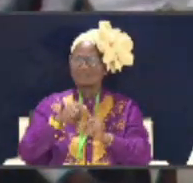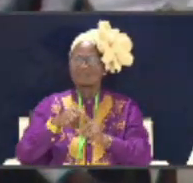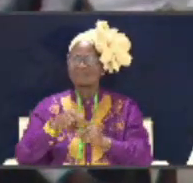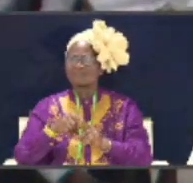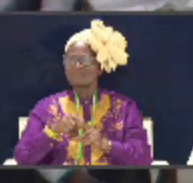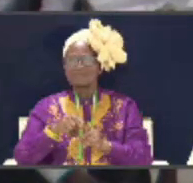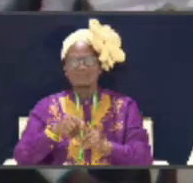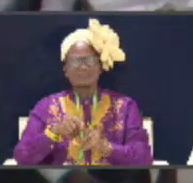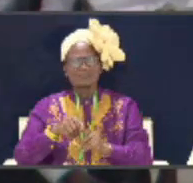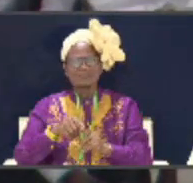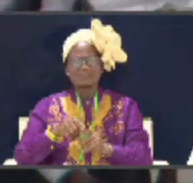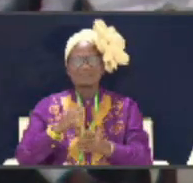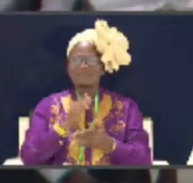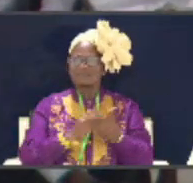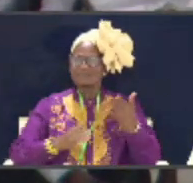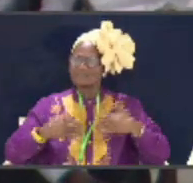maybe somebody